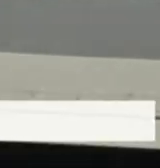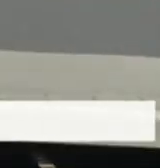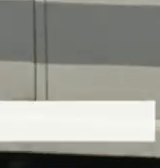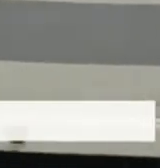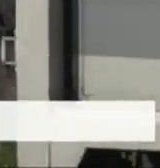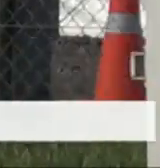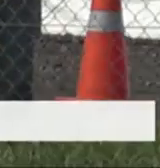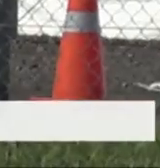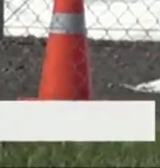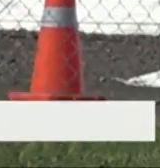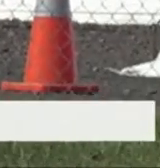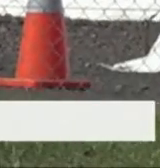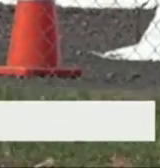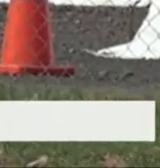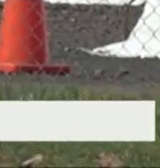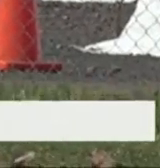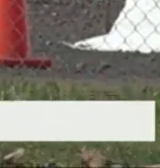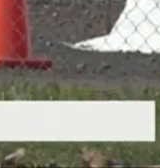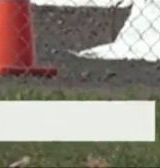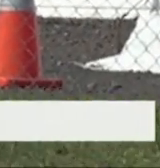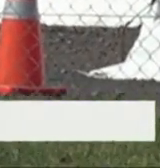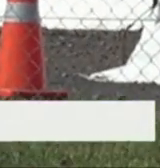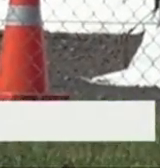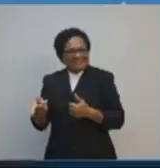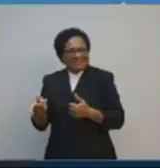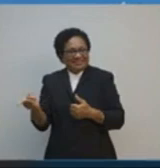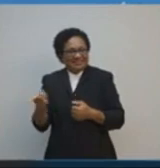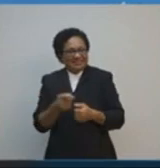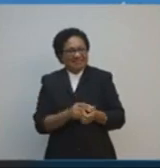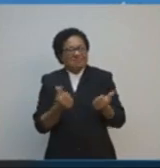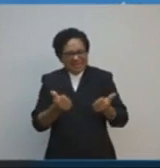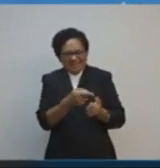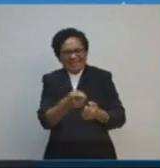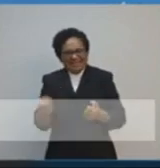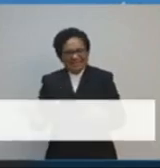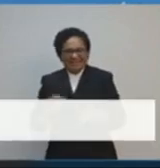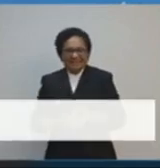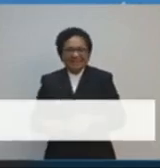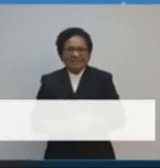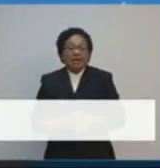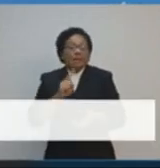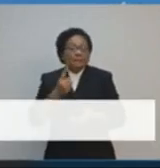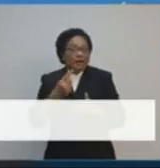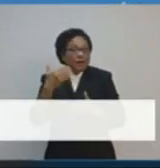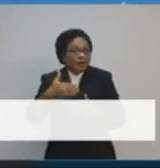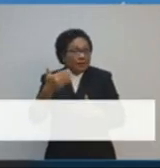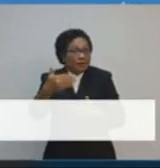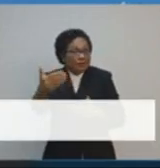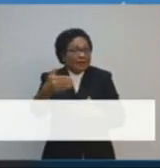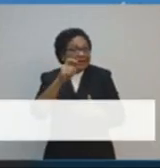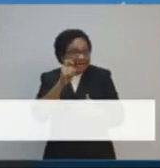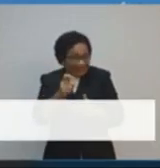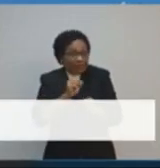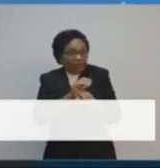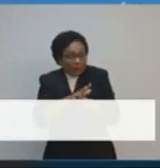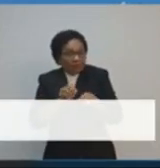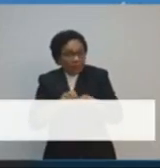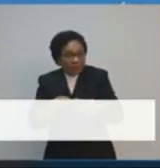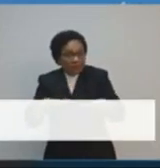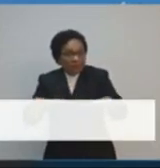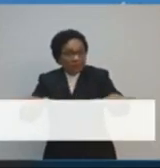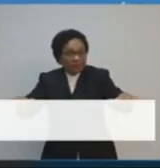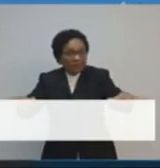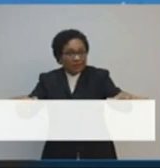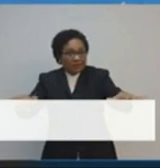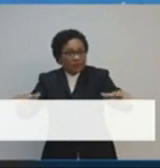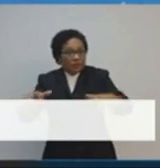or isolation centers to COVID care facilities. Over the next few weeks, as case numbers increase, our isolation capacity